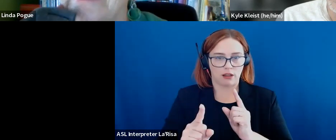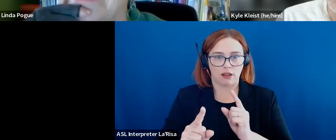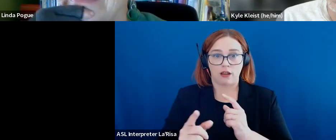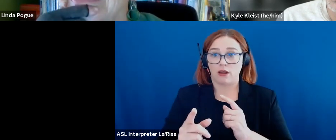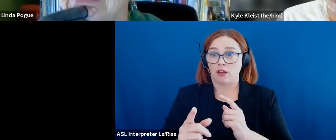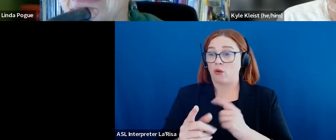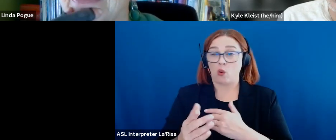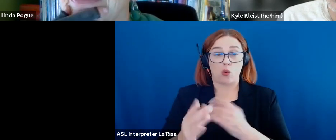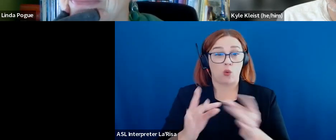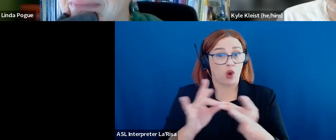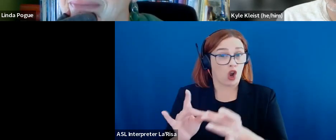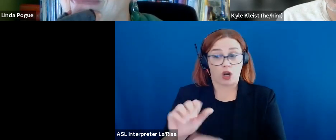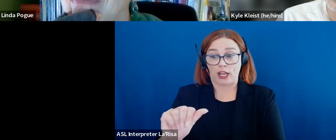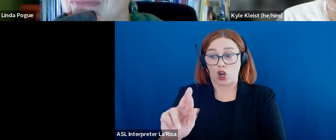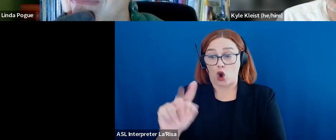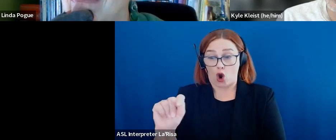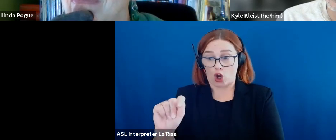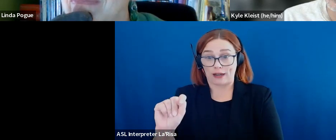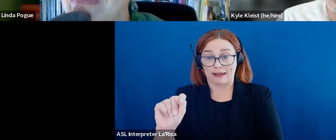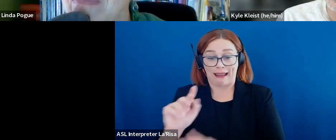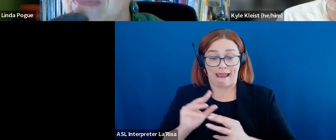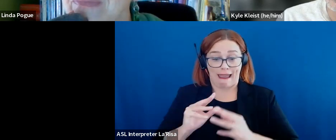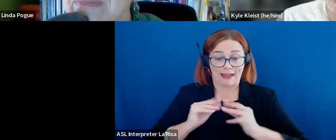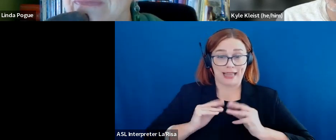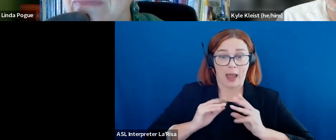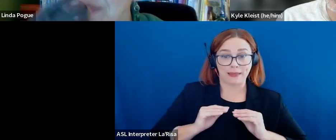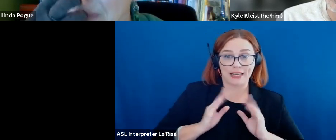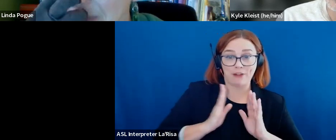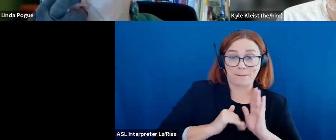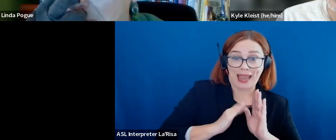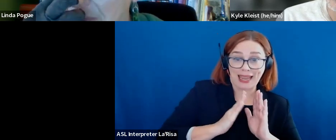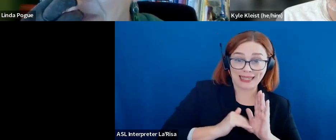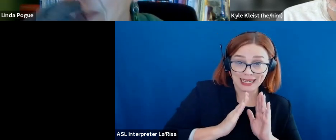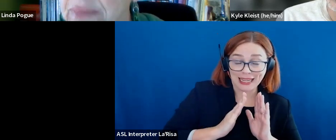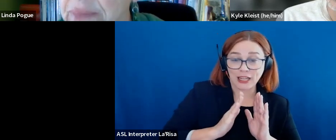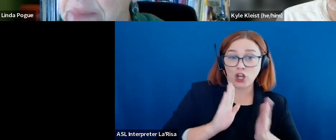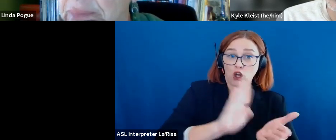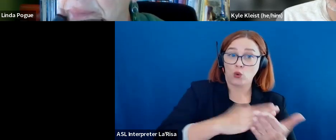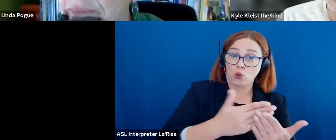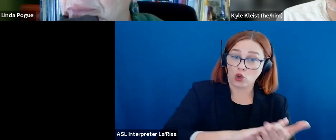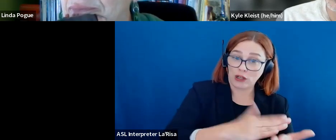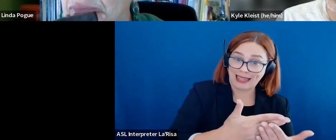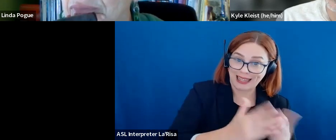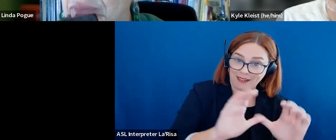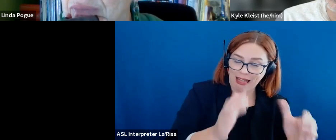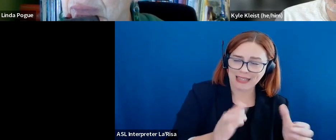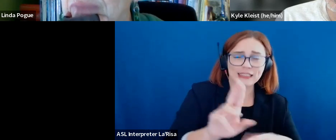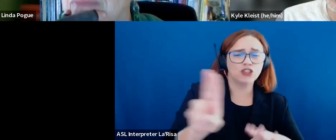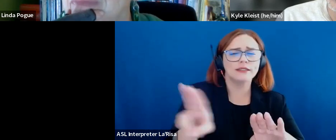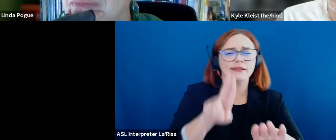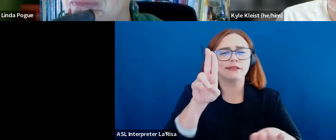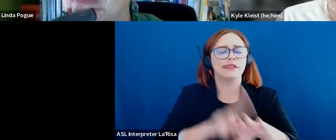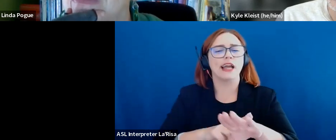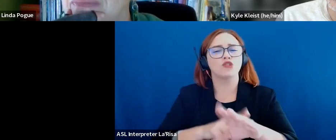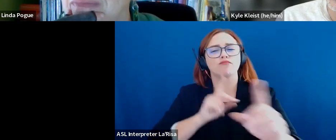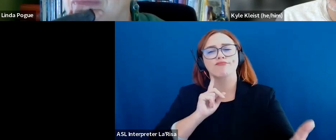adaptive painting, or we have adaptive cooking classes, things like that. Just a natural